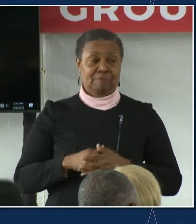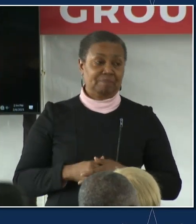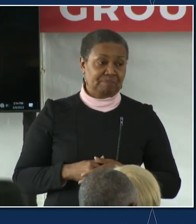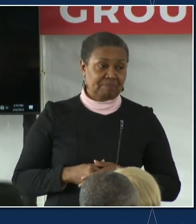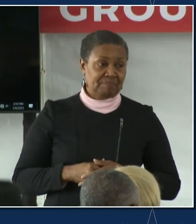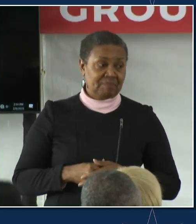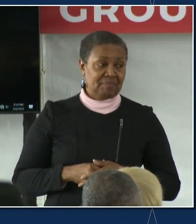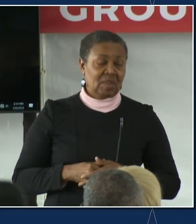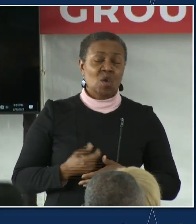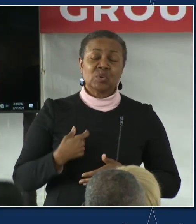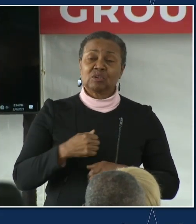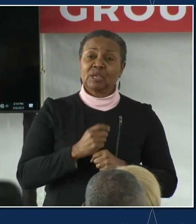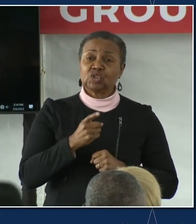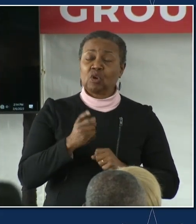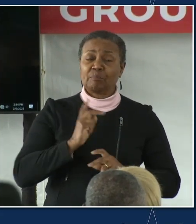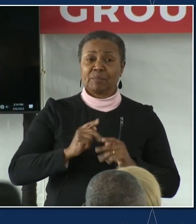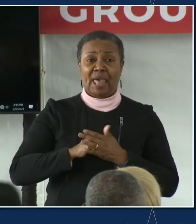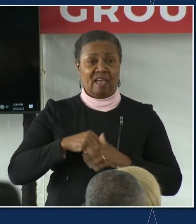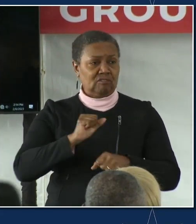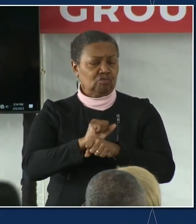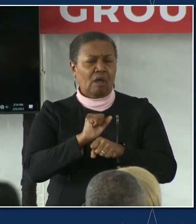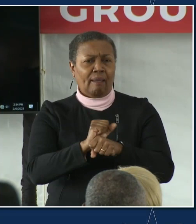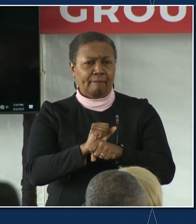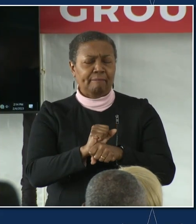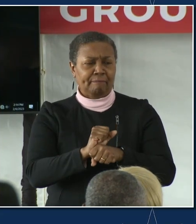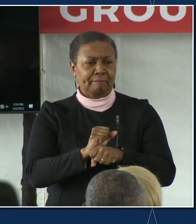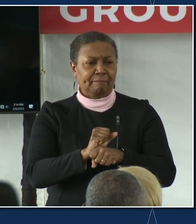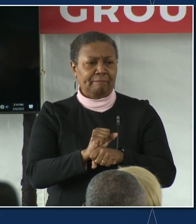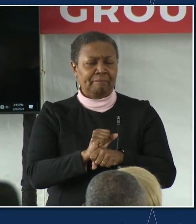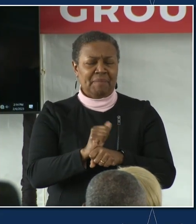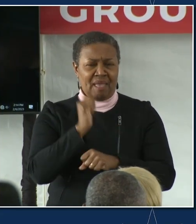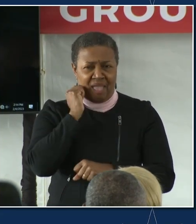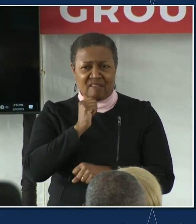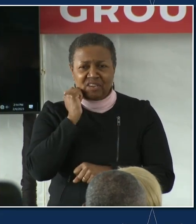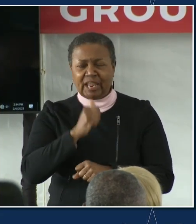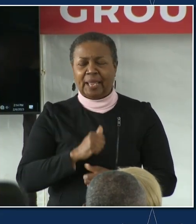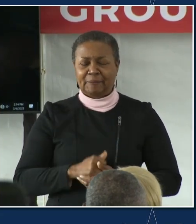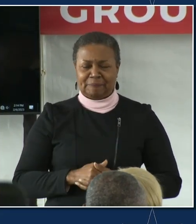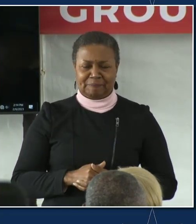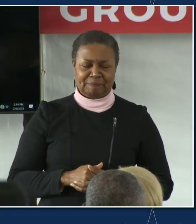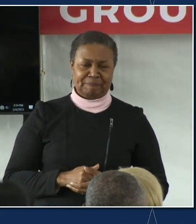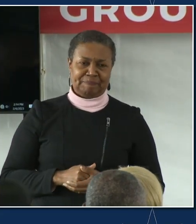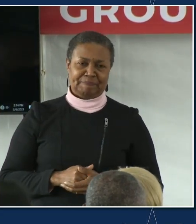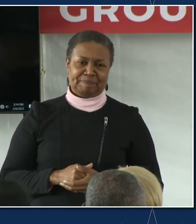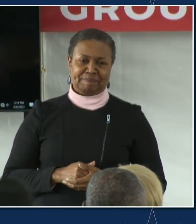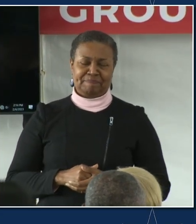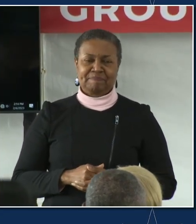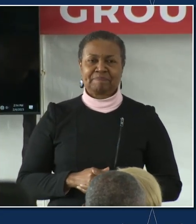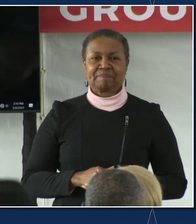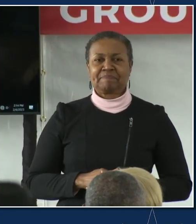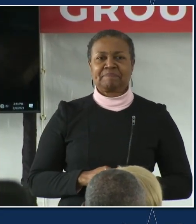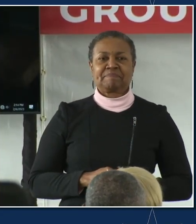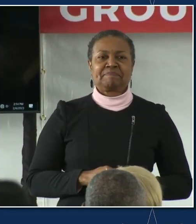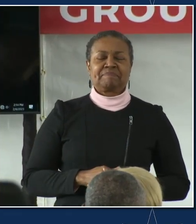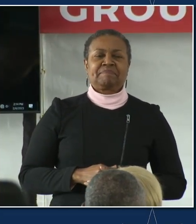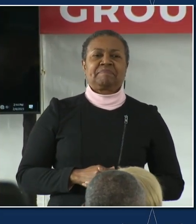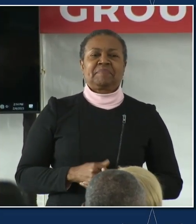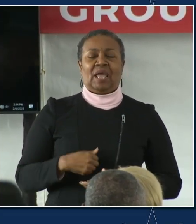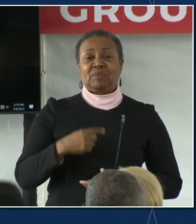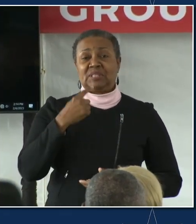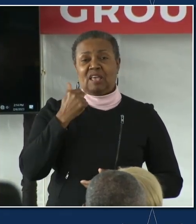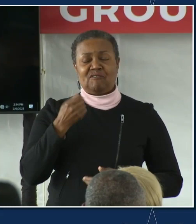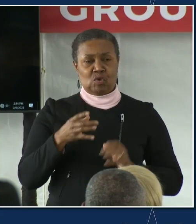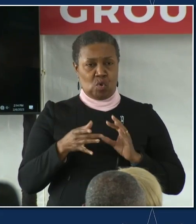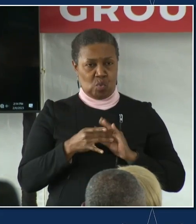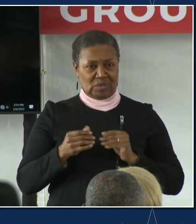And we need to make sure our folks are employed every day of the year. Let me also, I'm going to say a few words